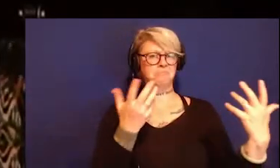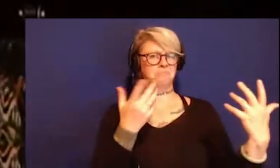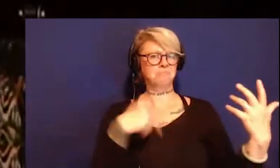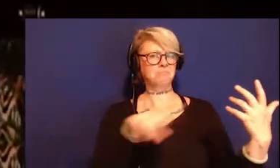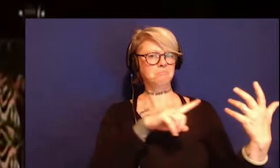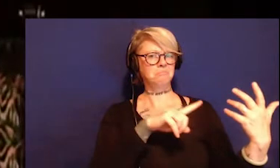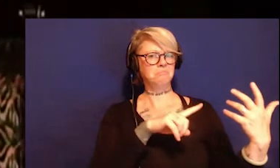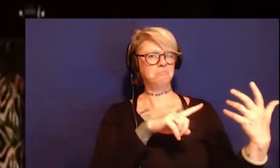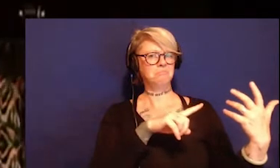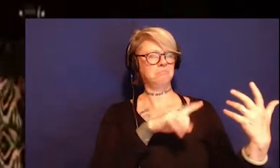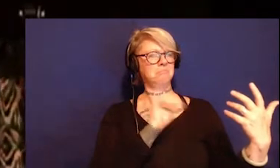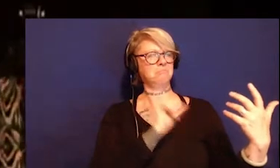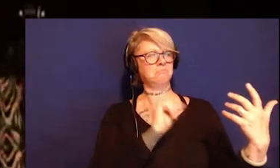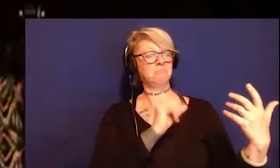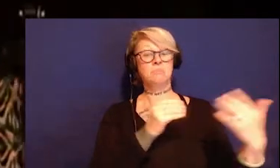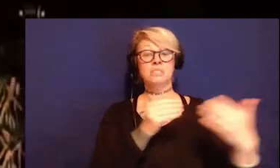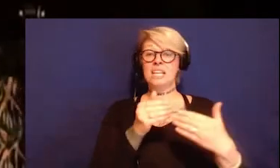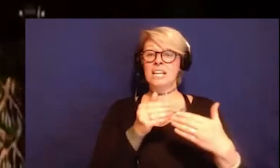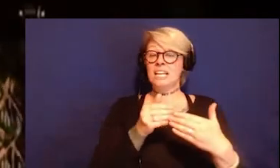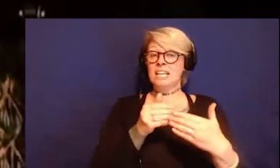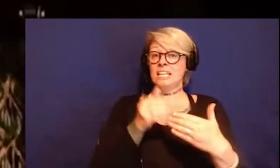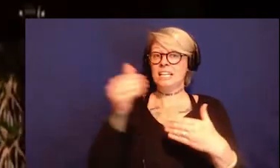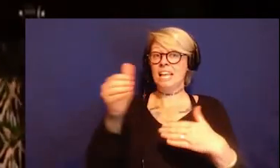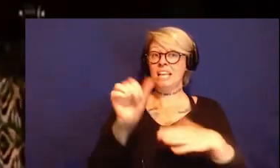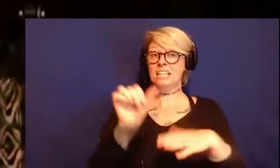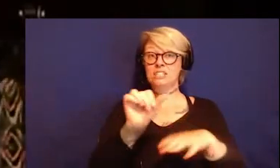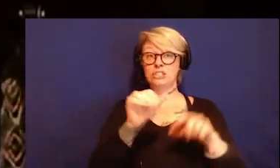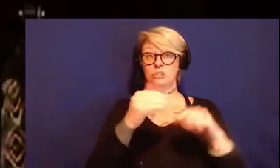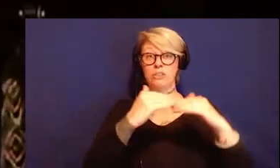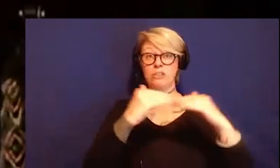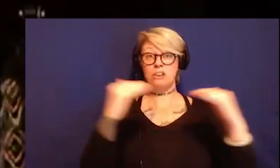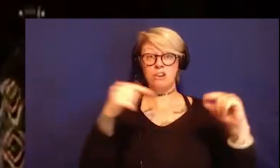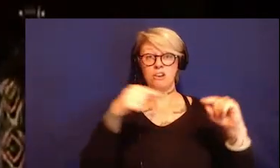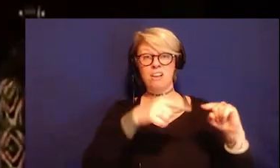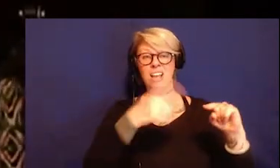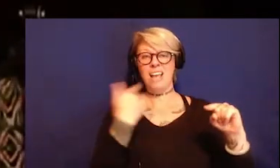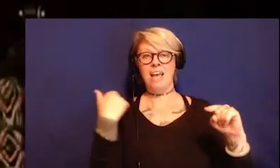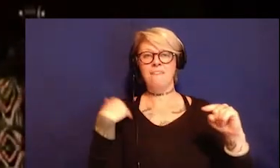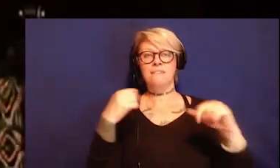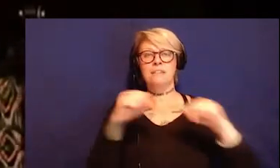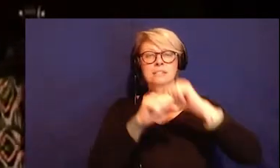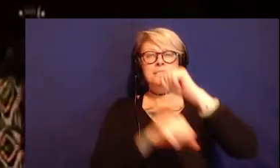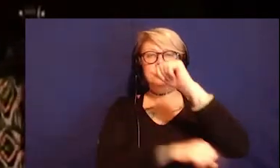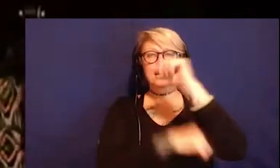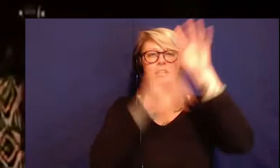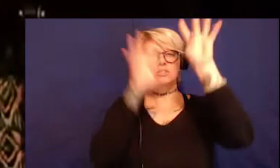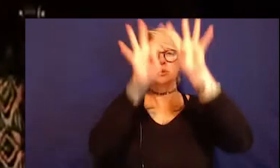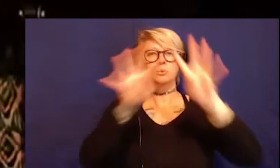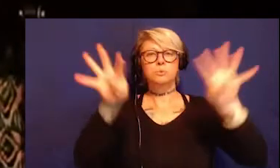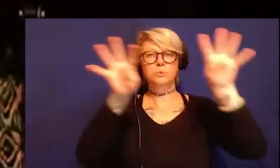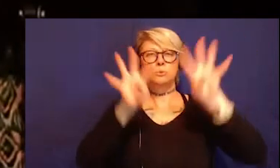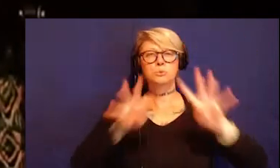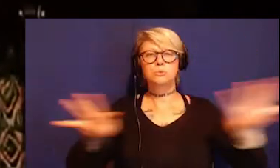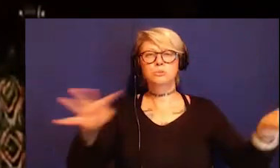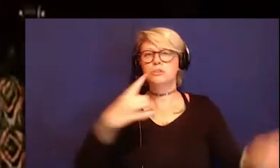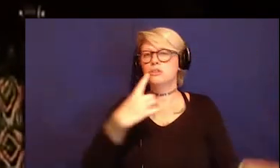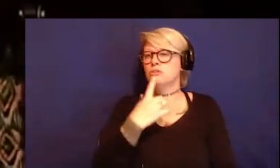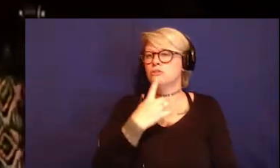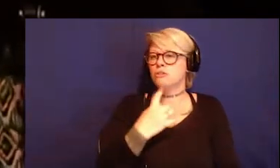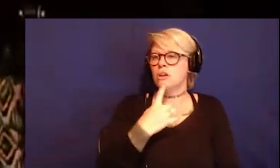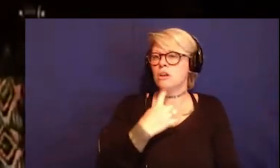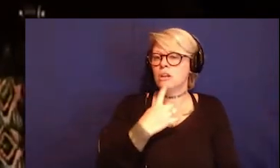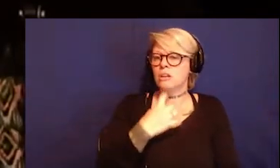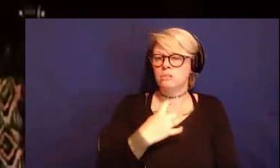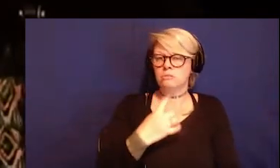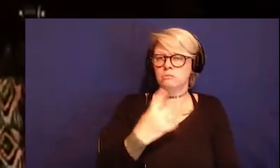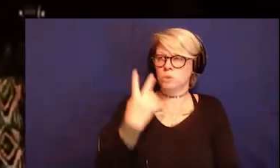a small burlesque stage surrounded by big red curtains. On the left and right side of the stage, two